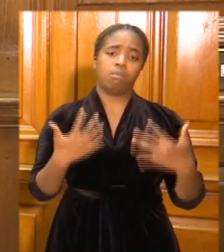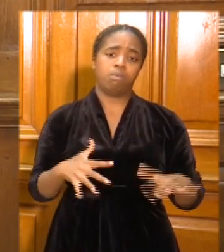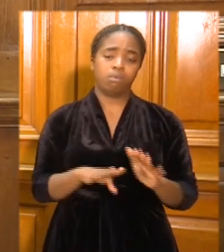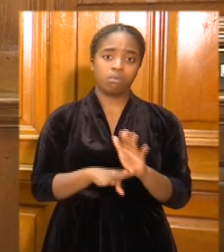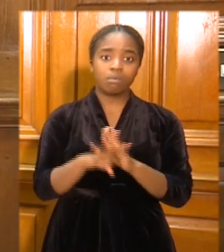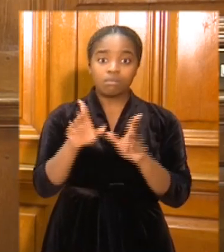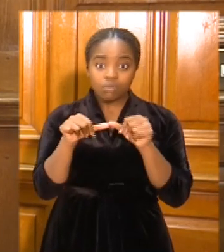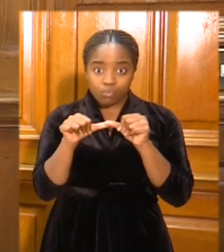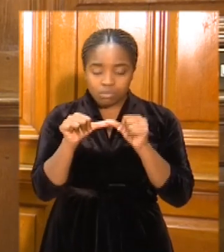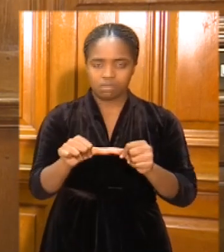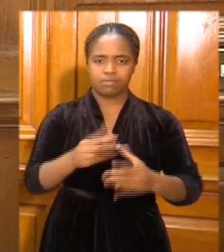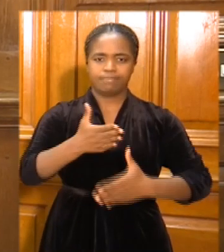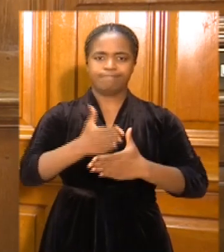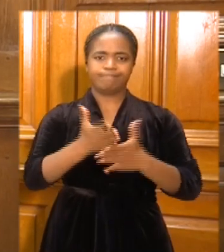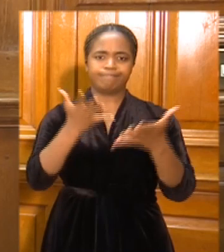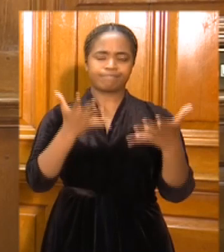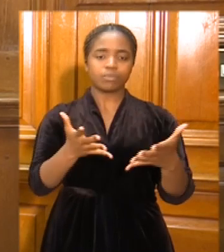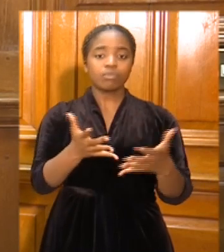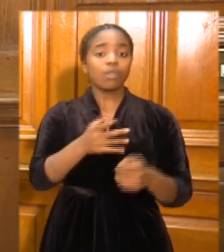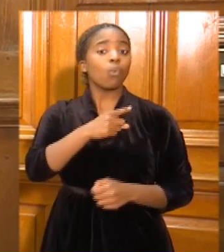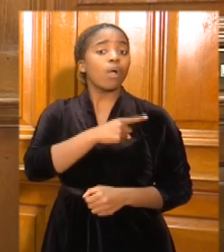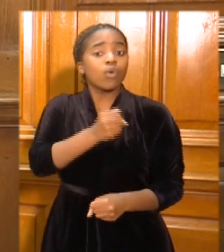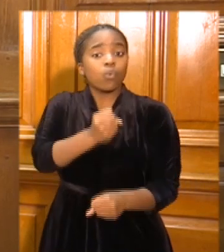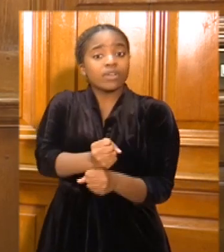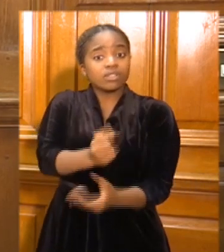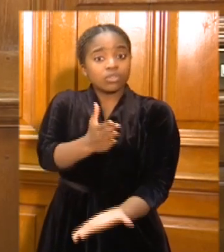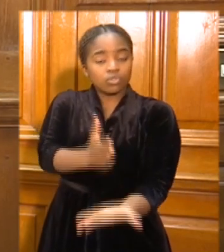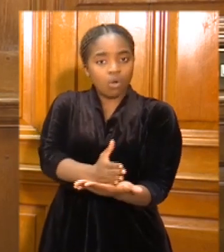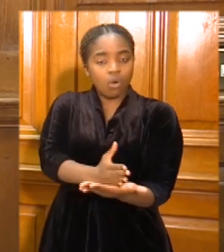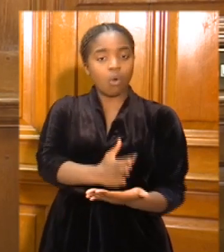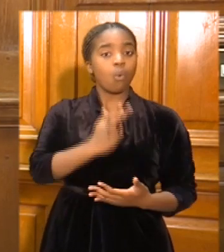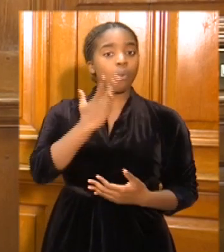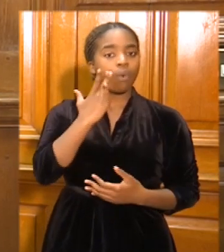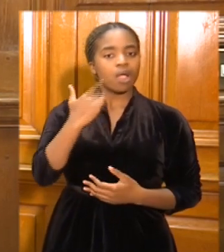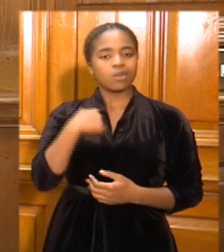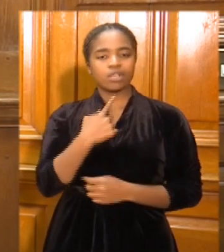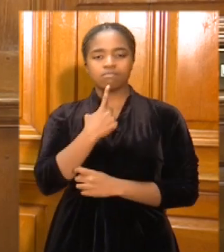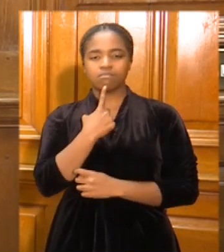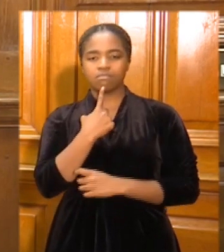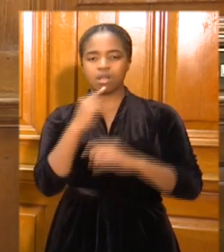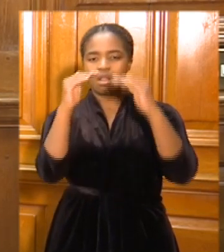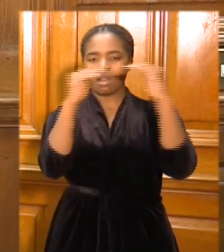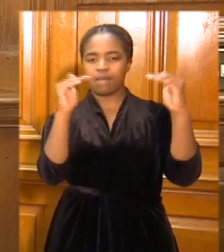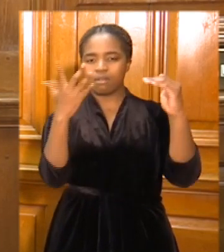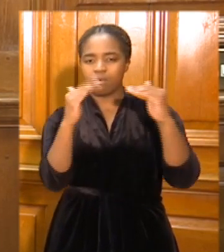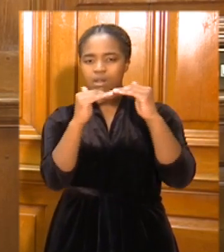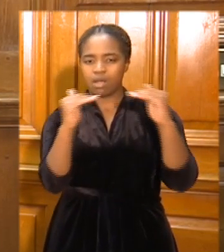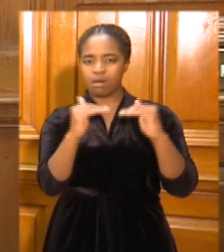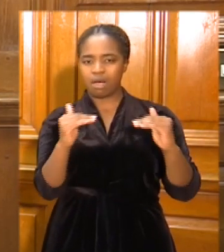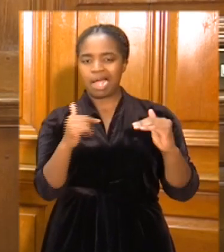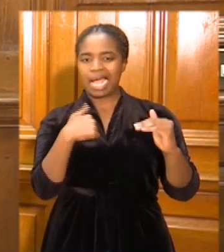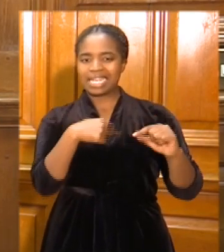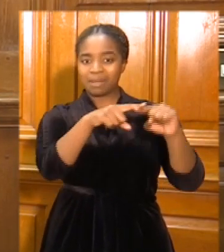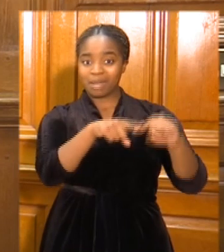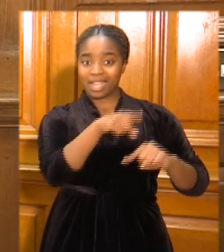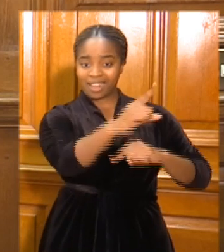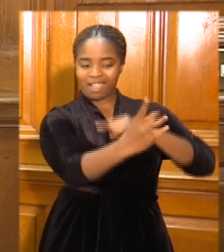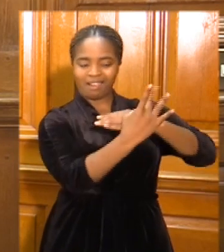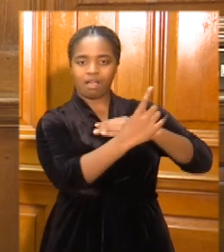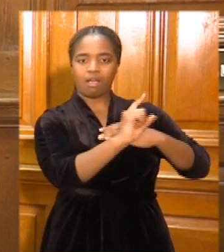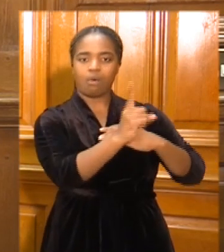continue to do to ensure that our response is informed by the best available scientific evidence.